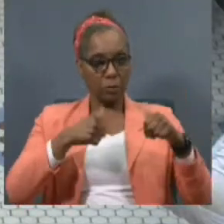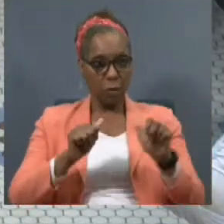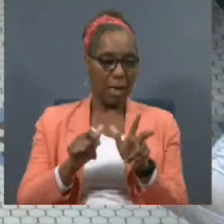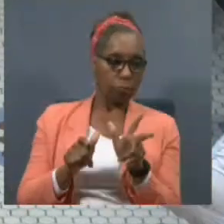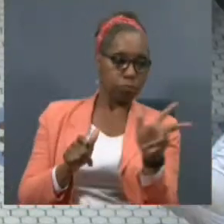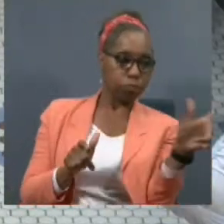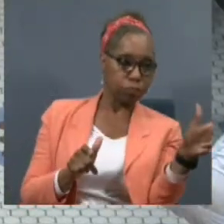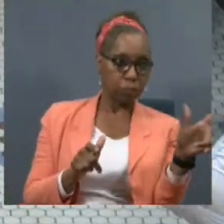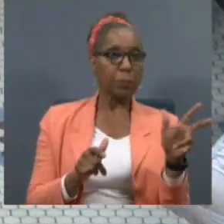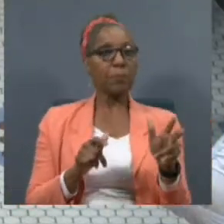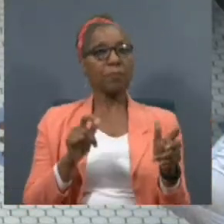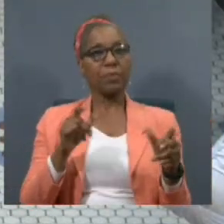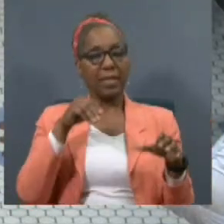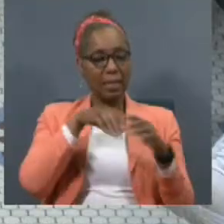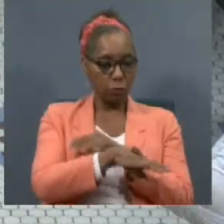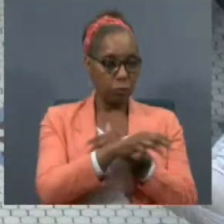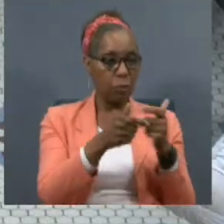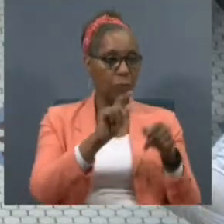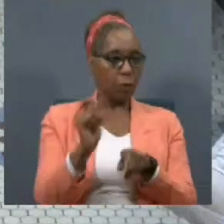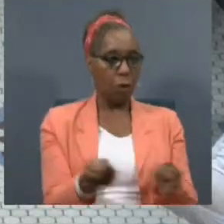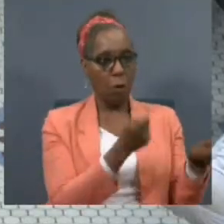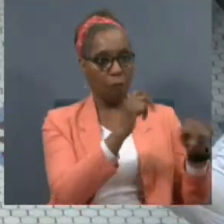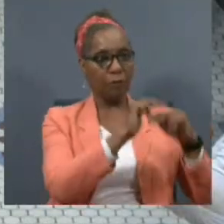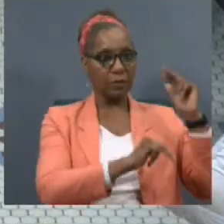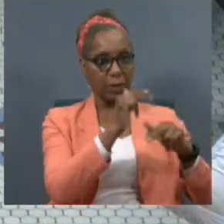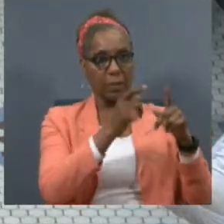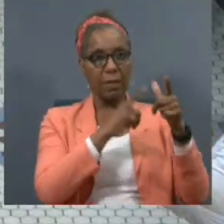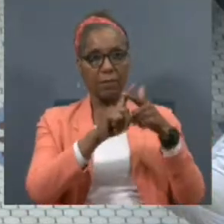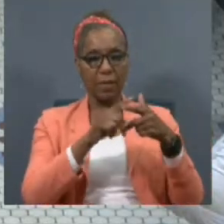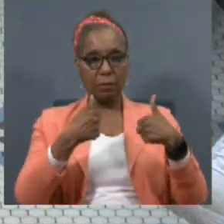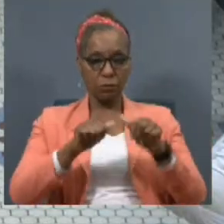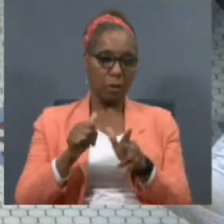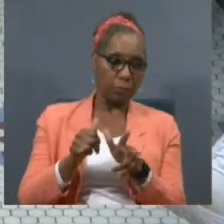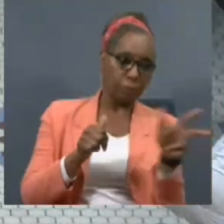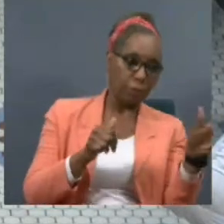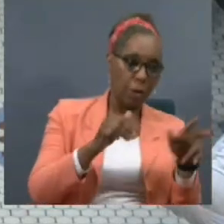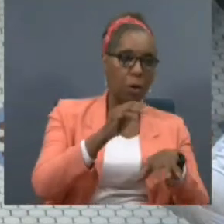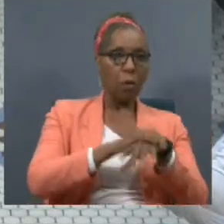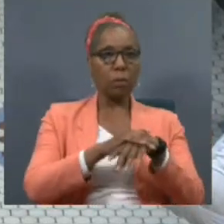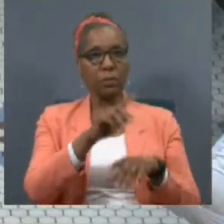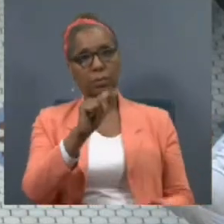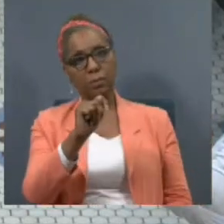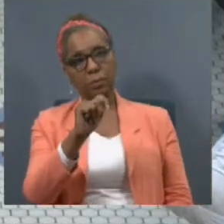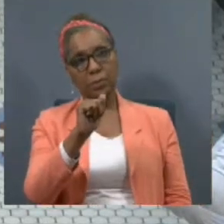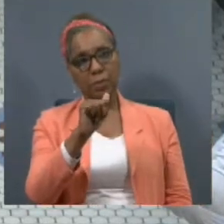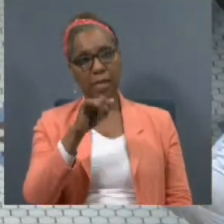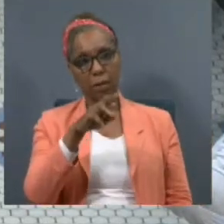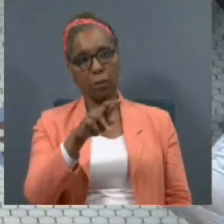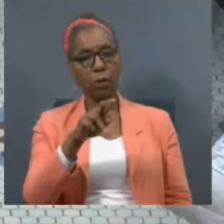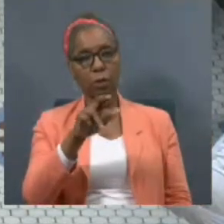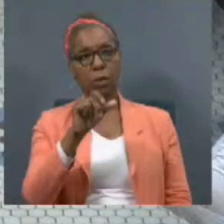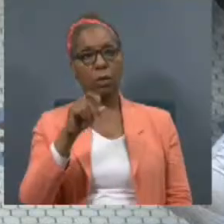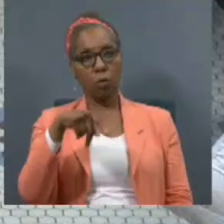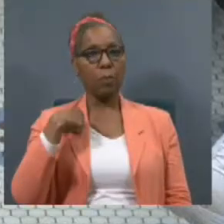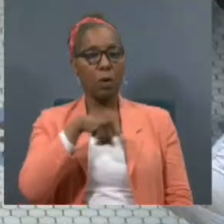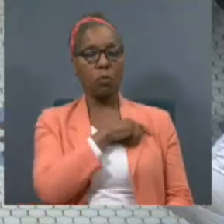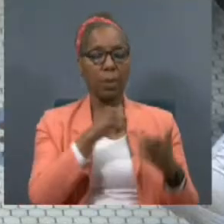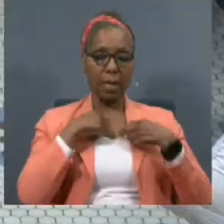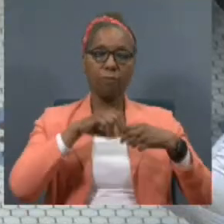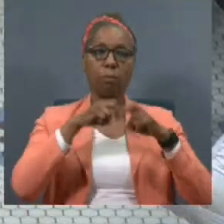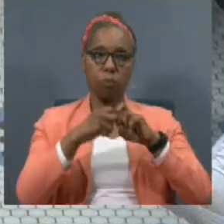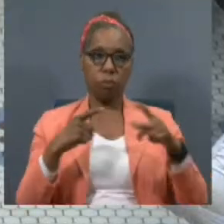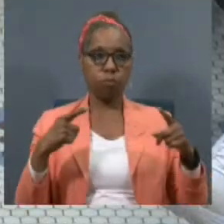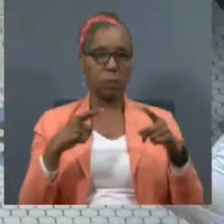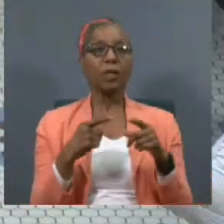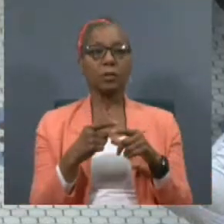turn left into the golf facility and people would be attempting to turn left into Taylor Loop, and we would have a gridlock. So that's why it's on the west